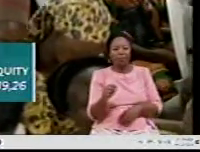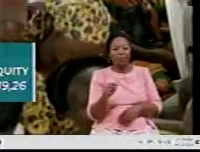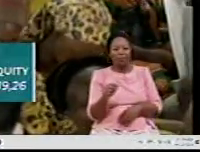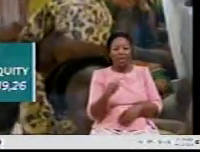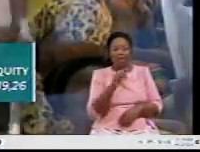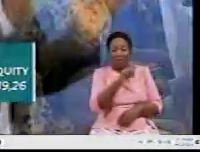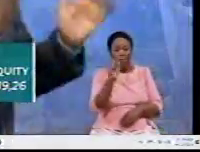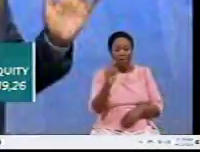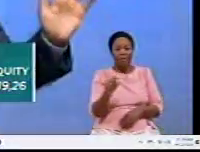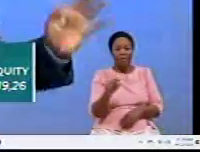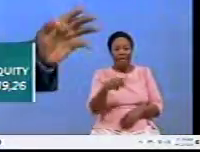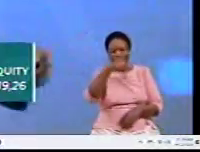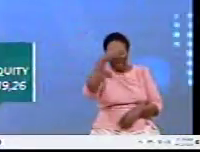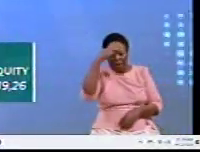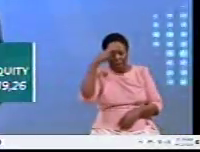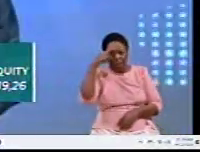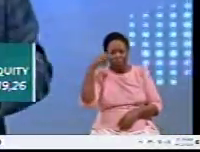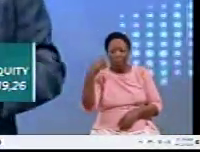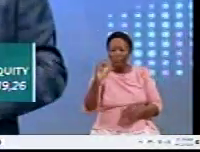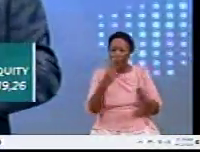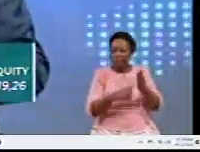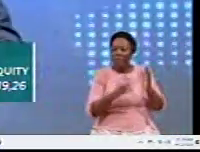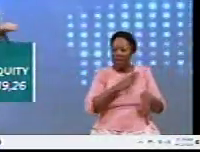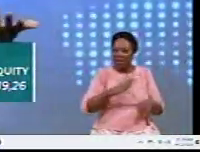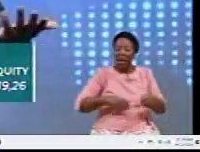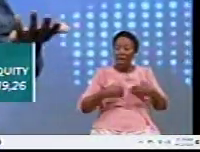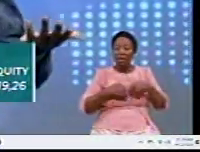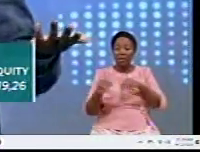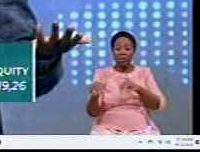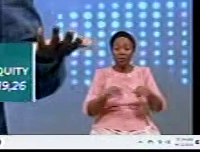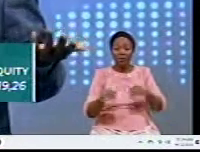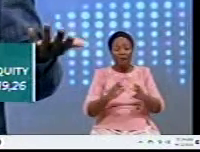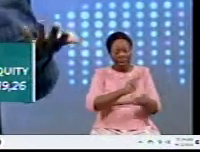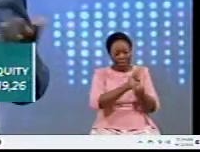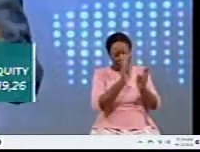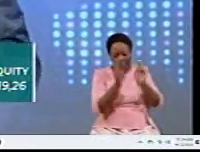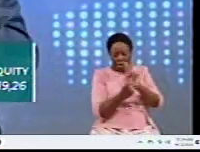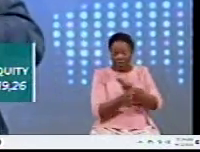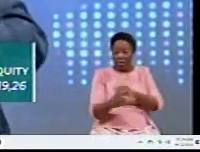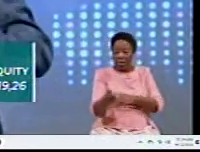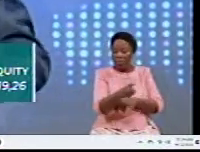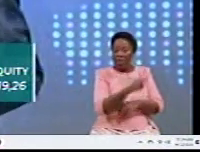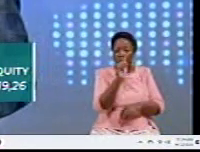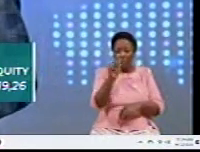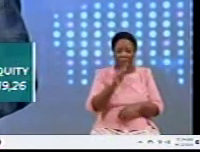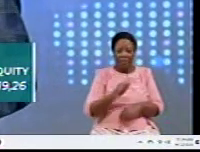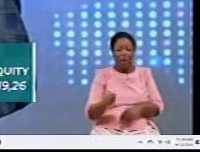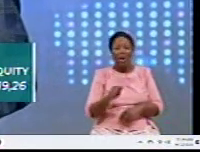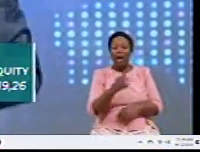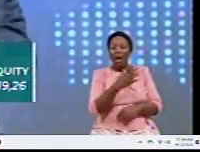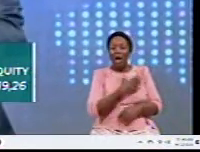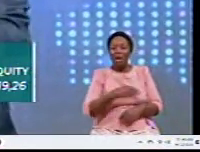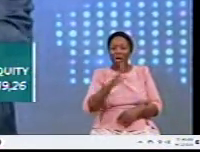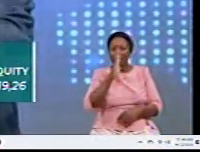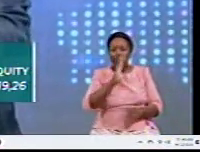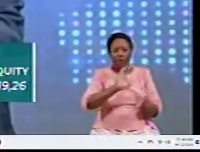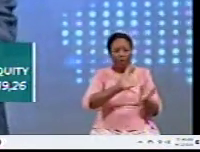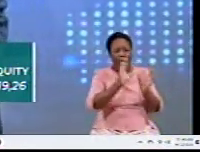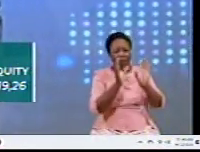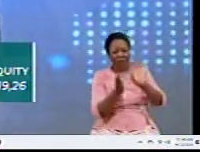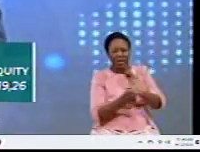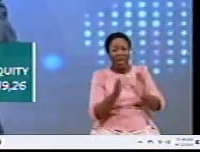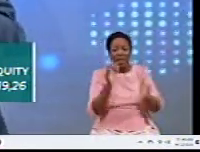therefore, because of what Christ has done, repent ye therefore, and be converted, that